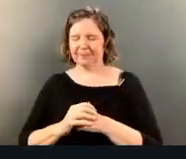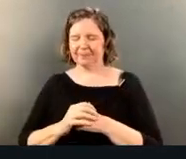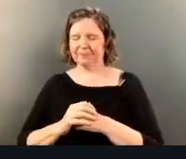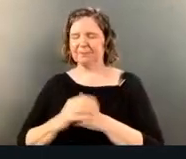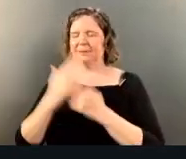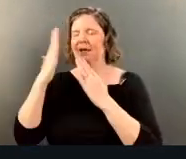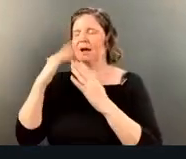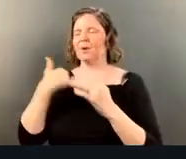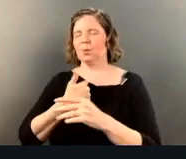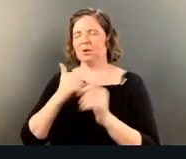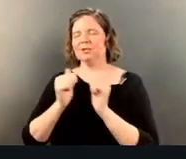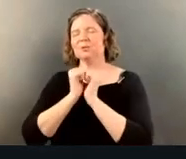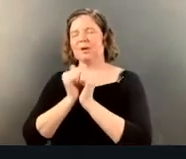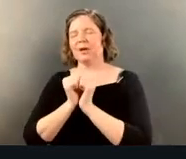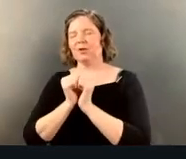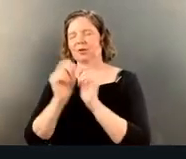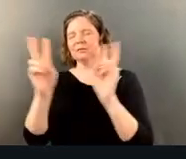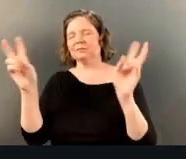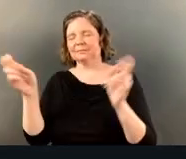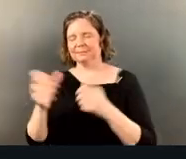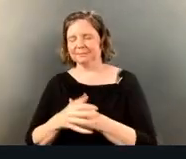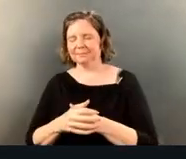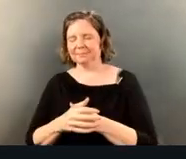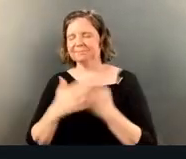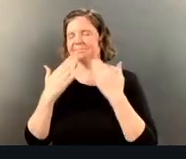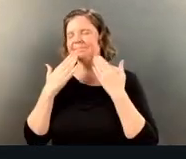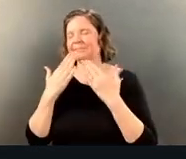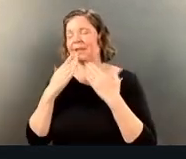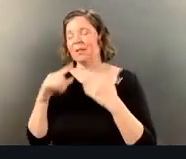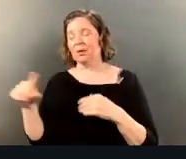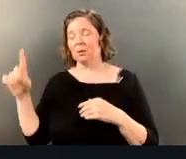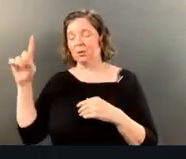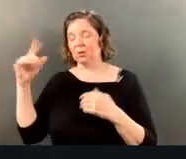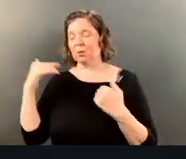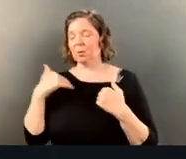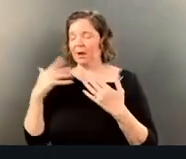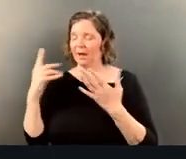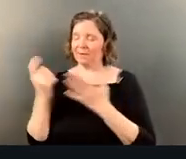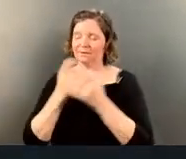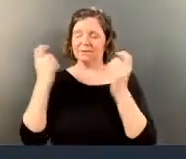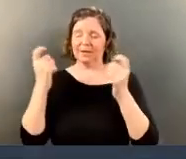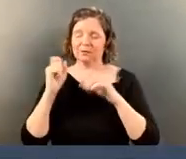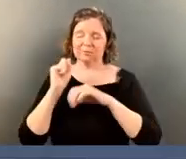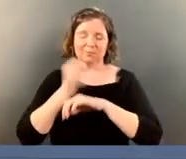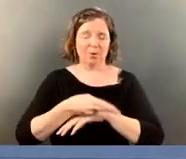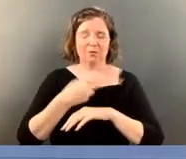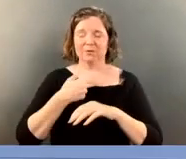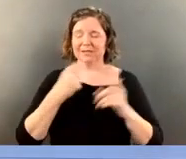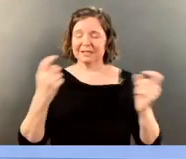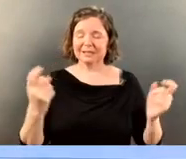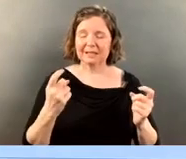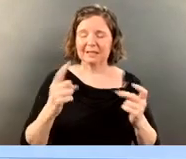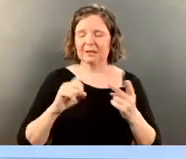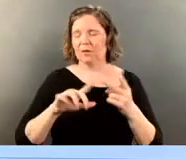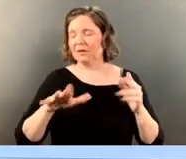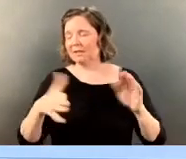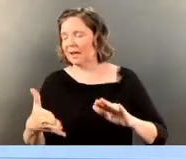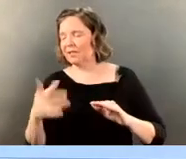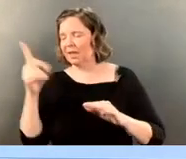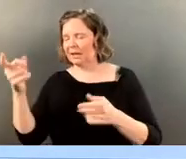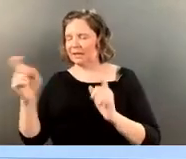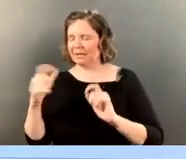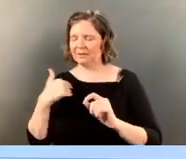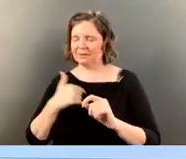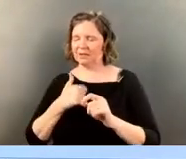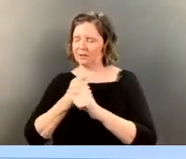God, we're together. God, I thank you that you have victory over sin. You have victory over death. And God, that gives us